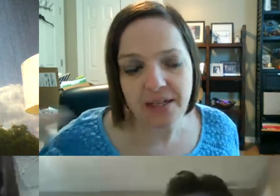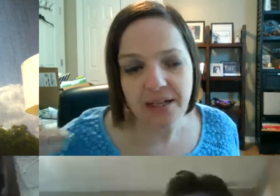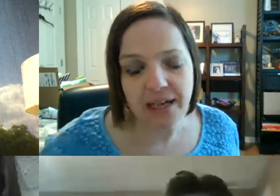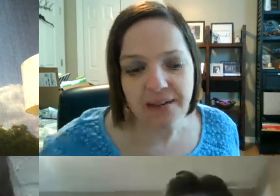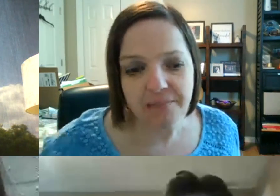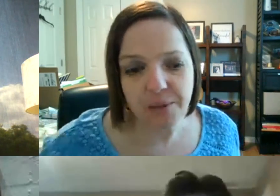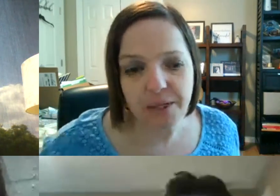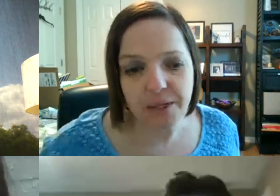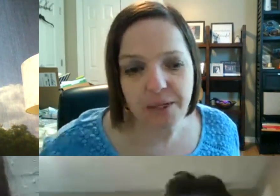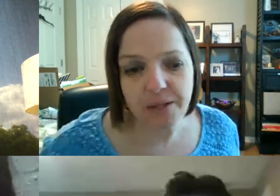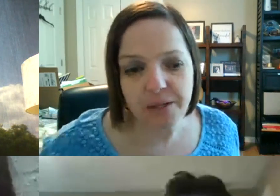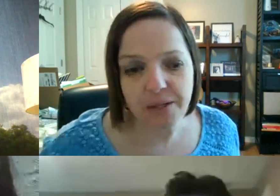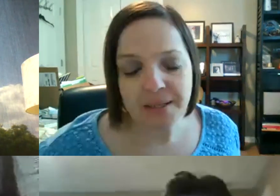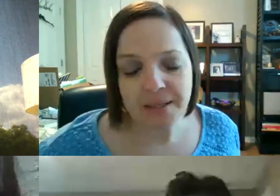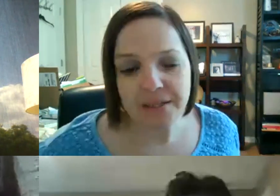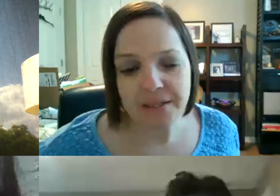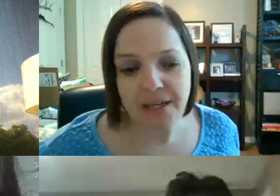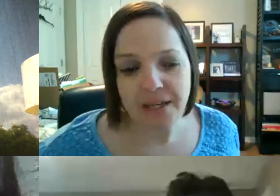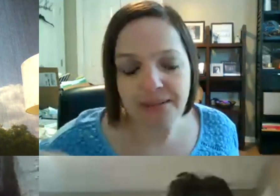that? Sometimes